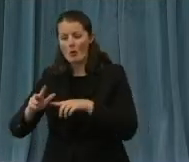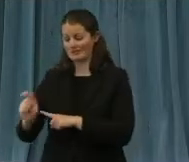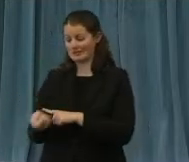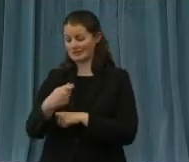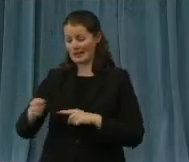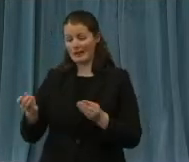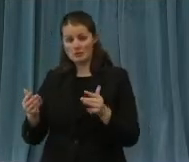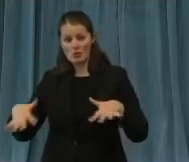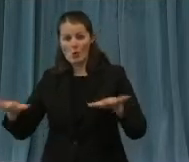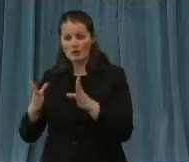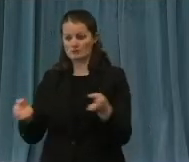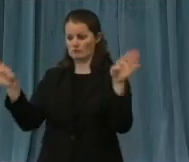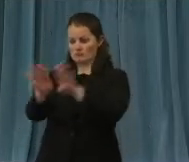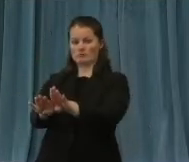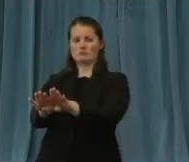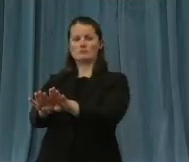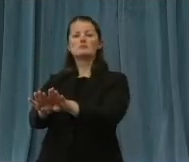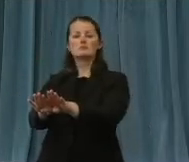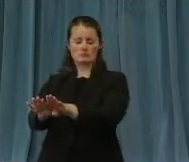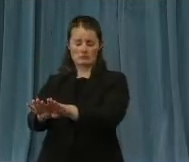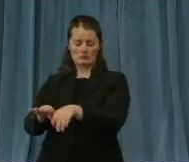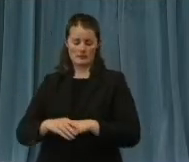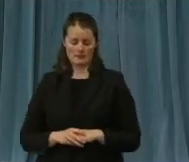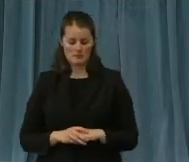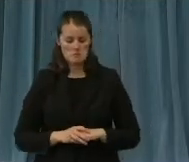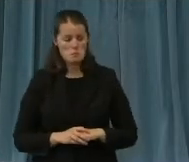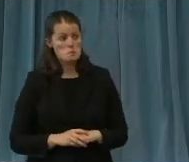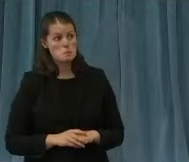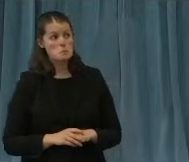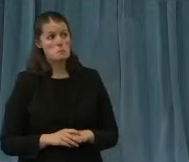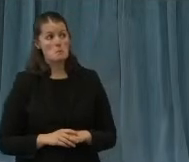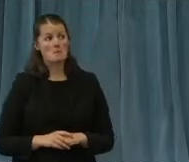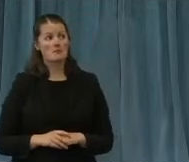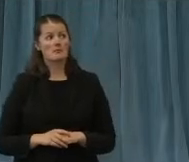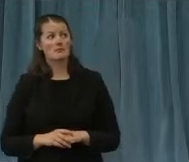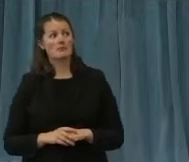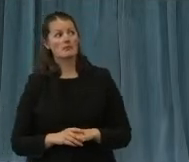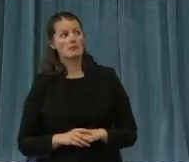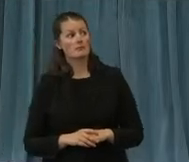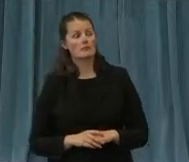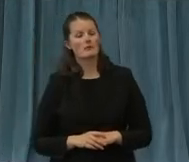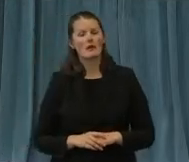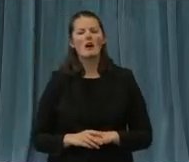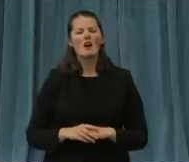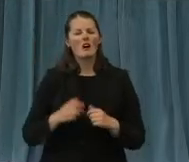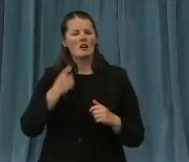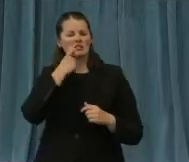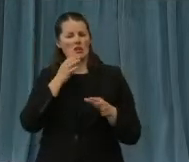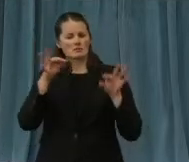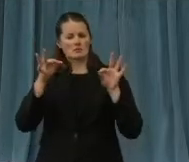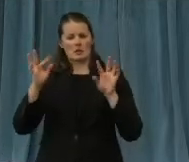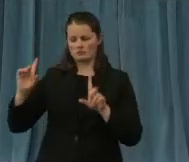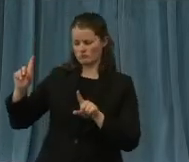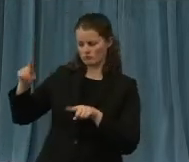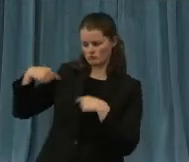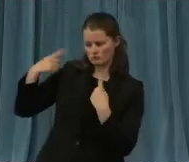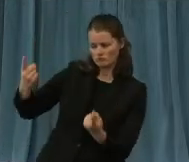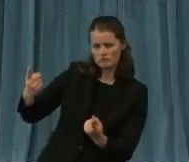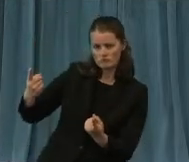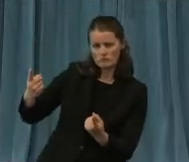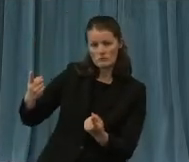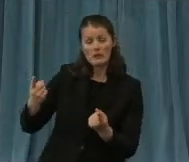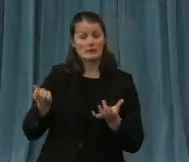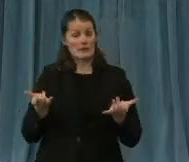The next slide is segueing into where are we now. It's really important to understand that we have fewer cases and deaths than what was